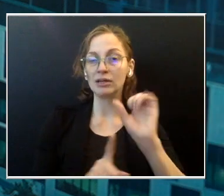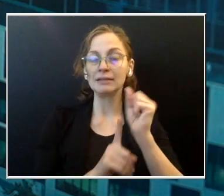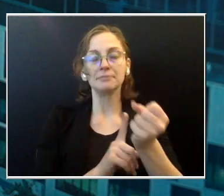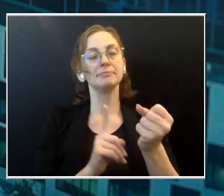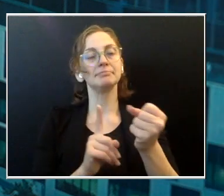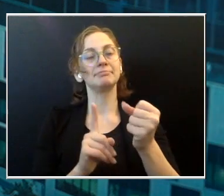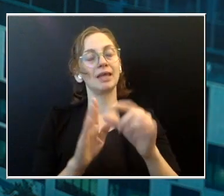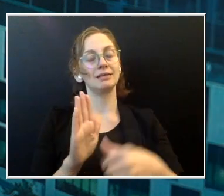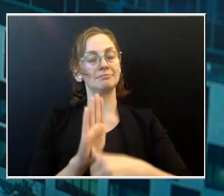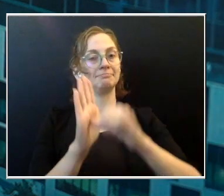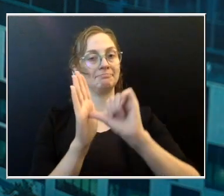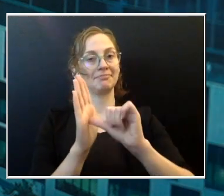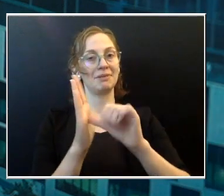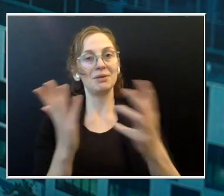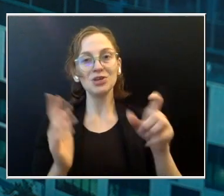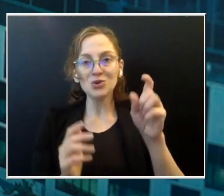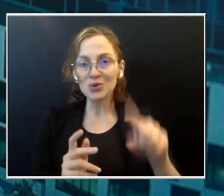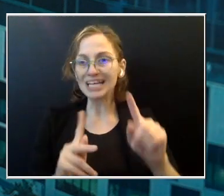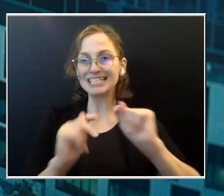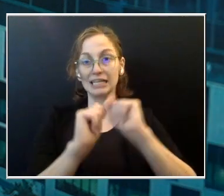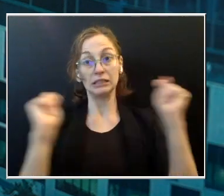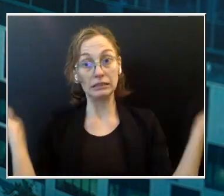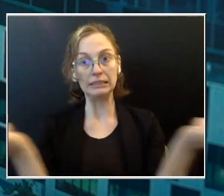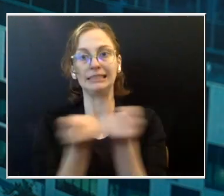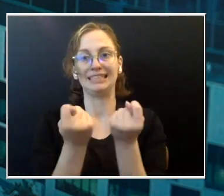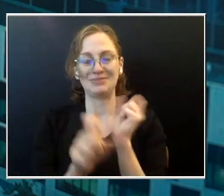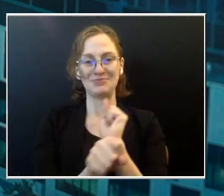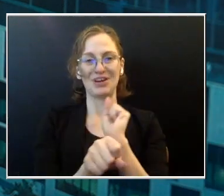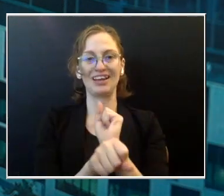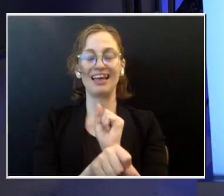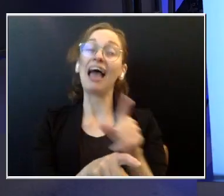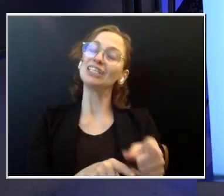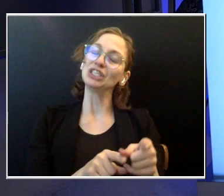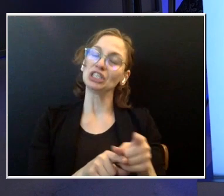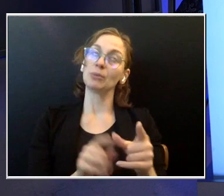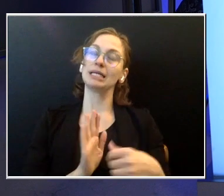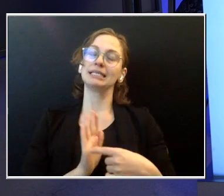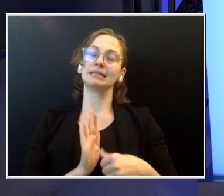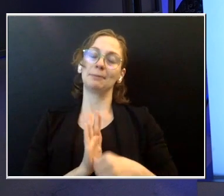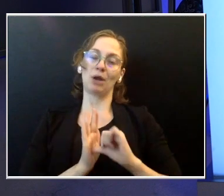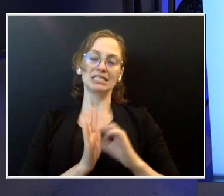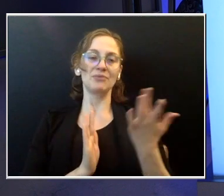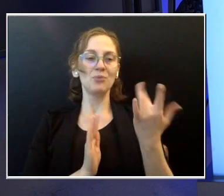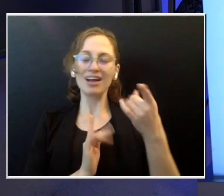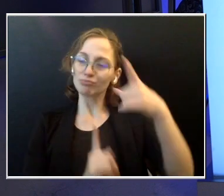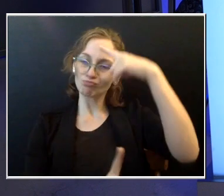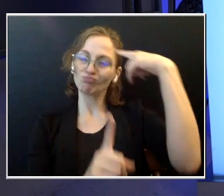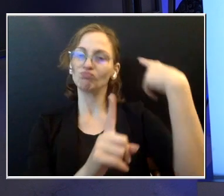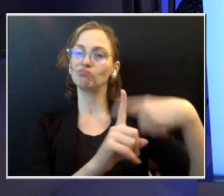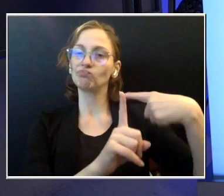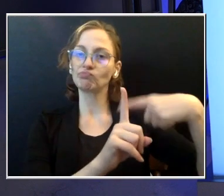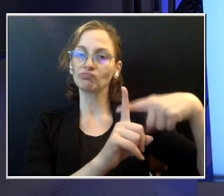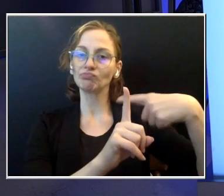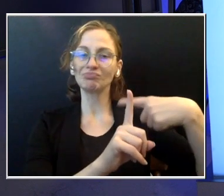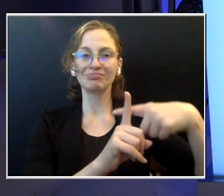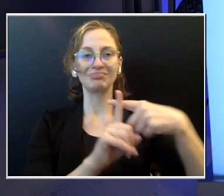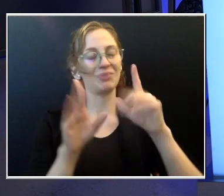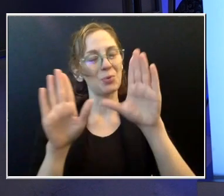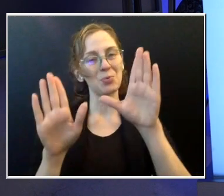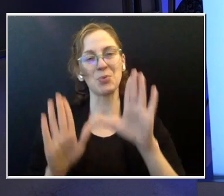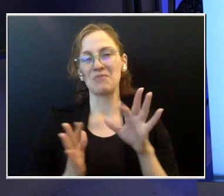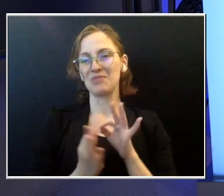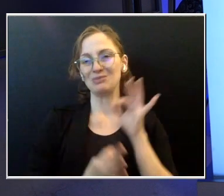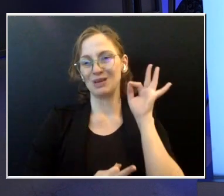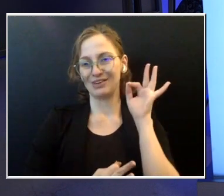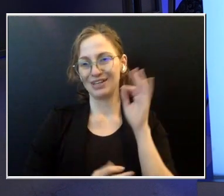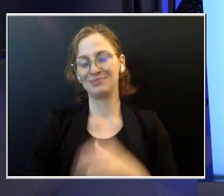impressive because she has such a positive attitude and such a wonderful spirit. She's certainly someone who stands out just from that as well.